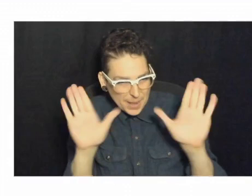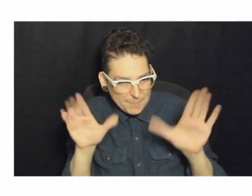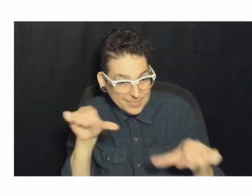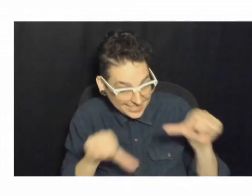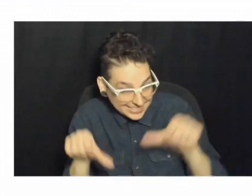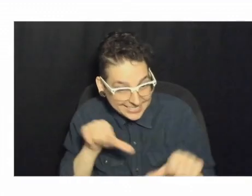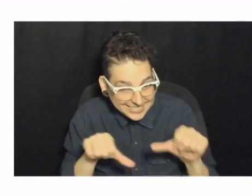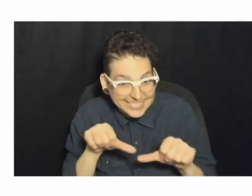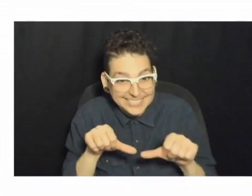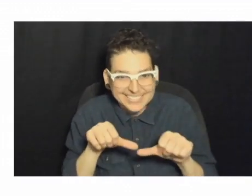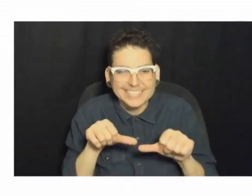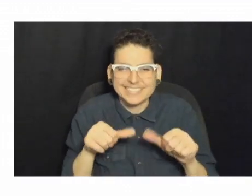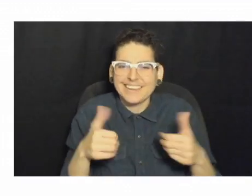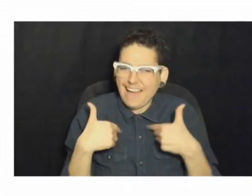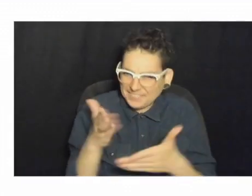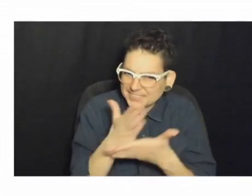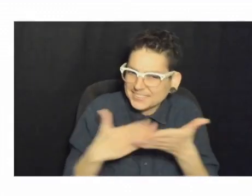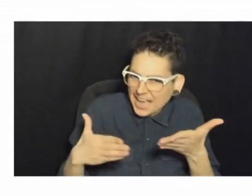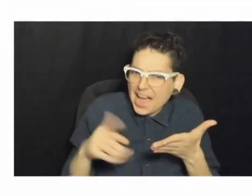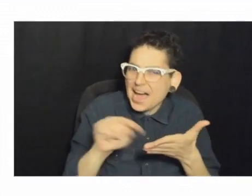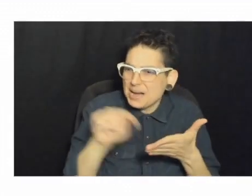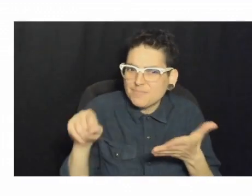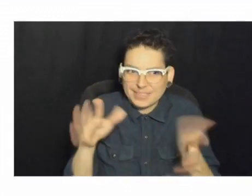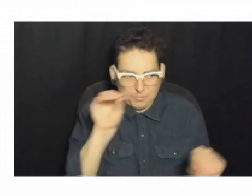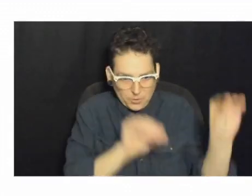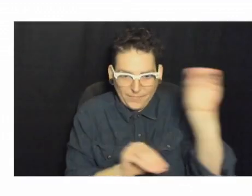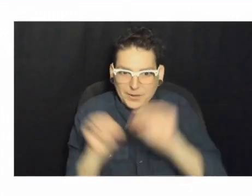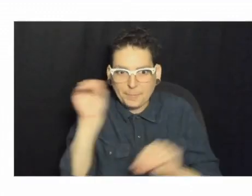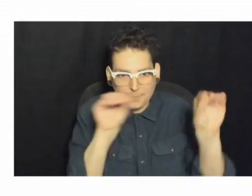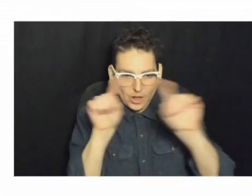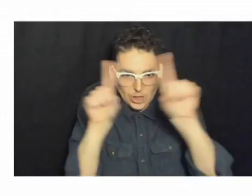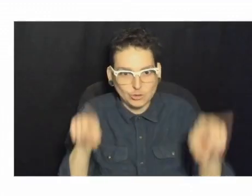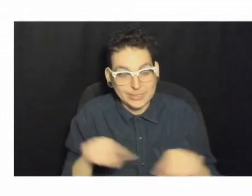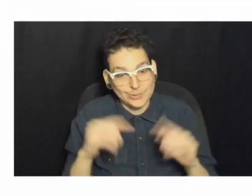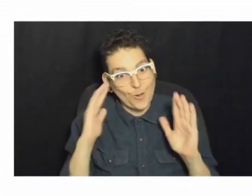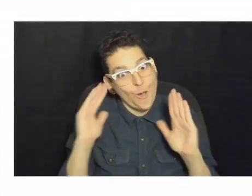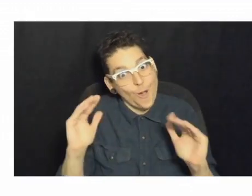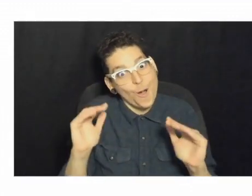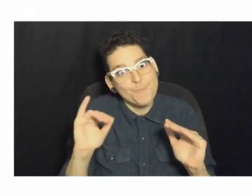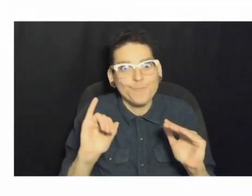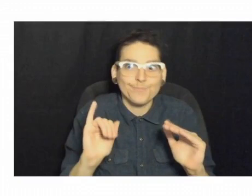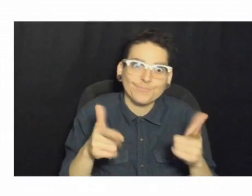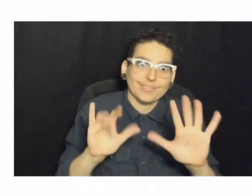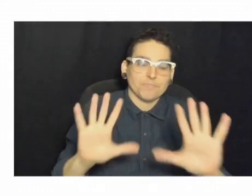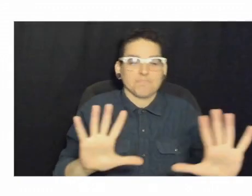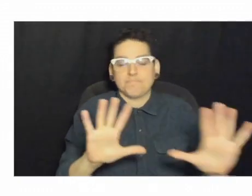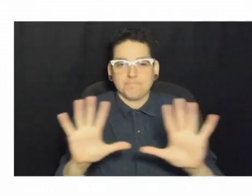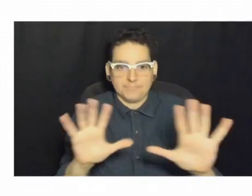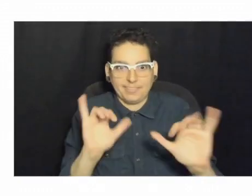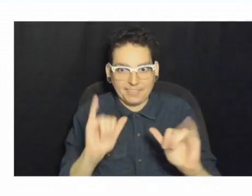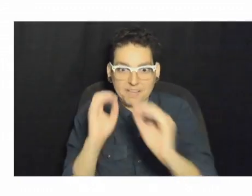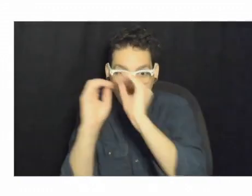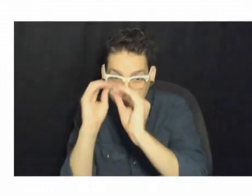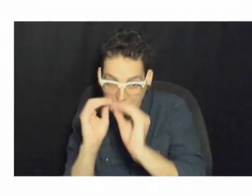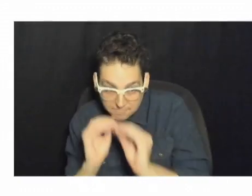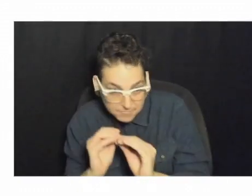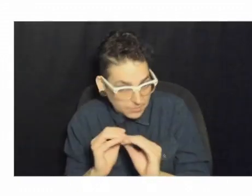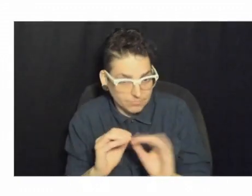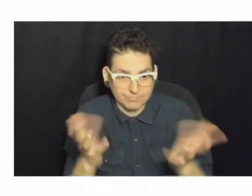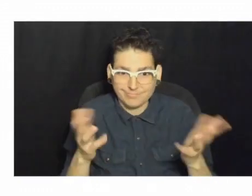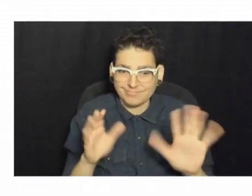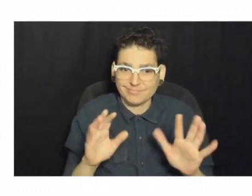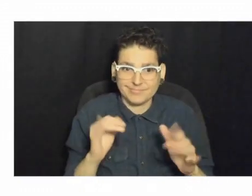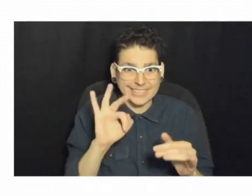up. If you could try to not move any of the content and just move the stickies, that would be great. I know sometimes Miro can be a bit finicky